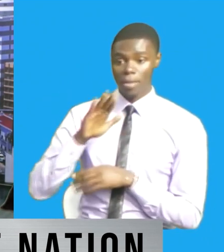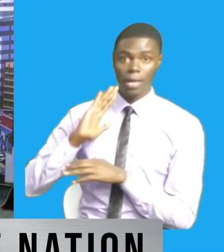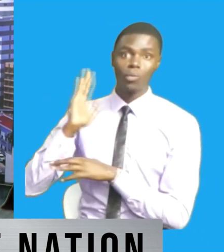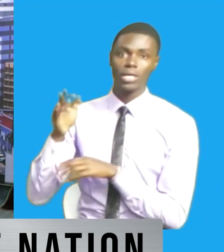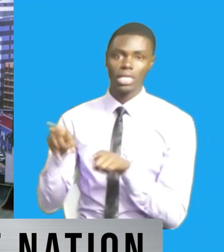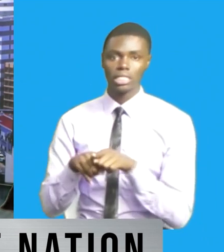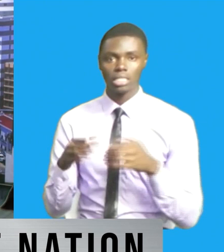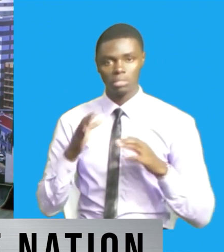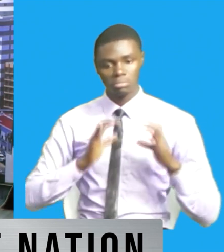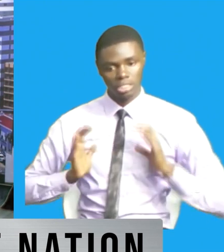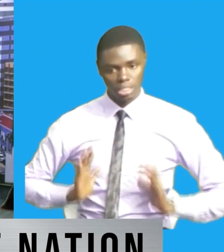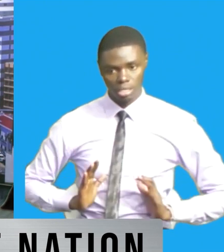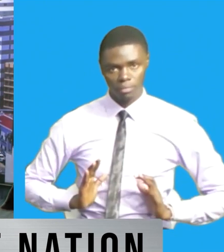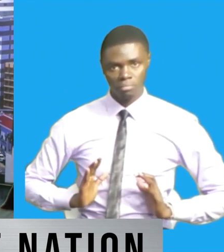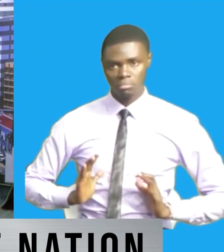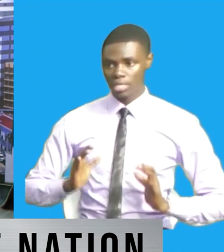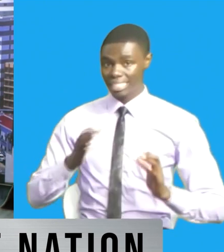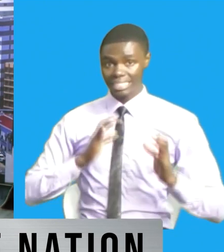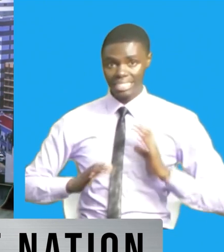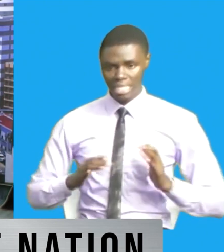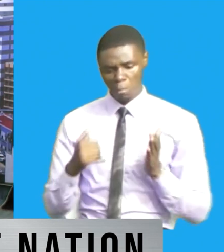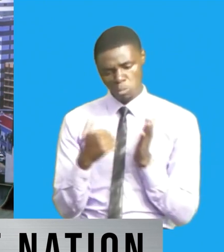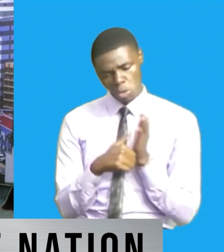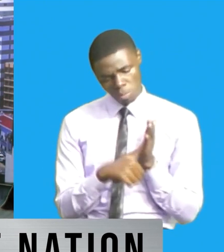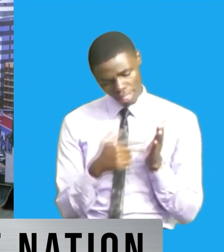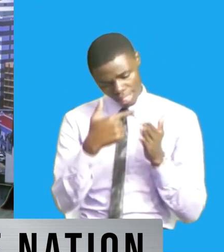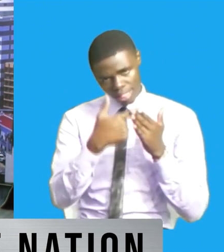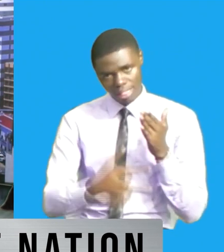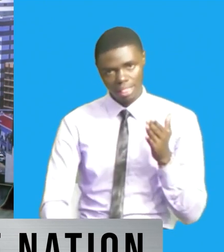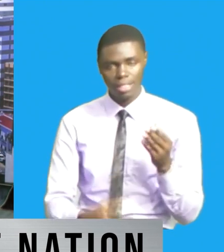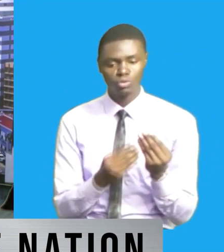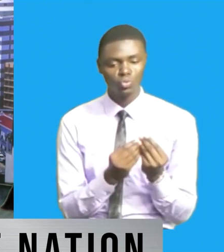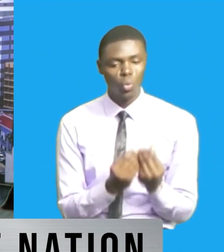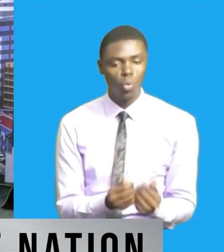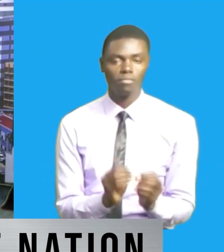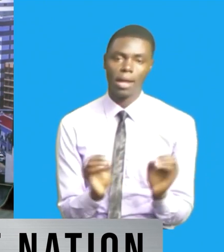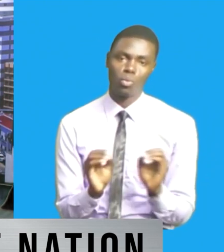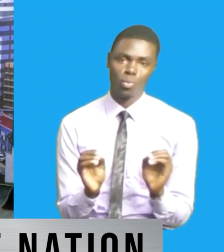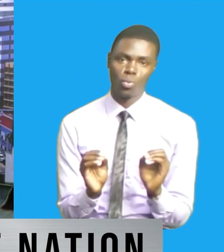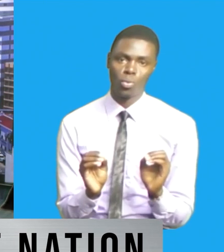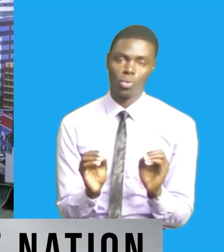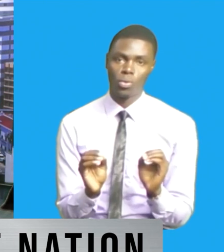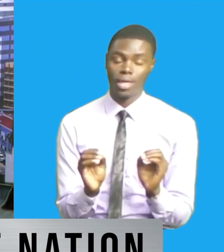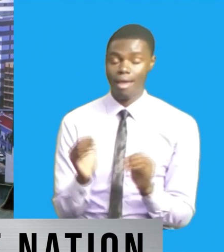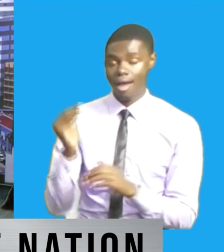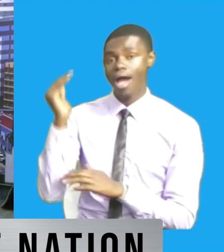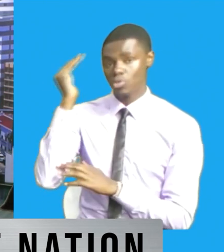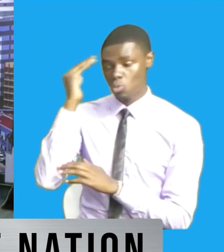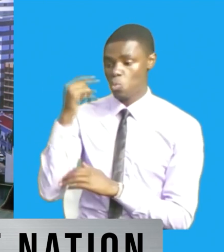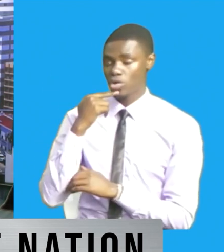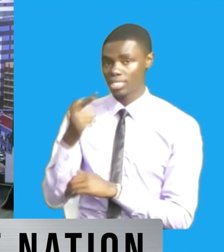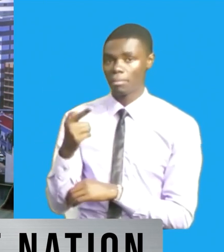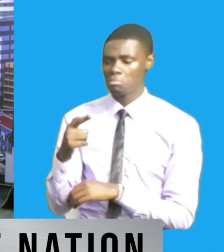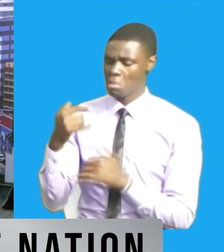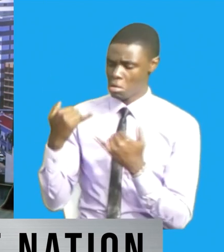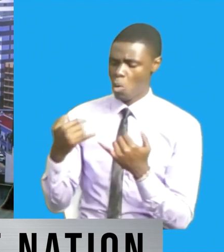kwa sababu wananchi hawajashughulikiwa mambo yao. I've seen Raila trenches. Yes, I know walisema ati